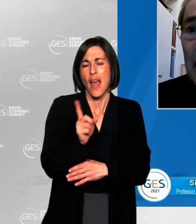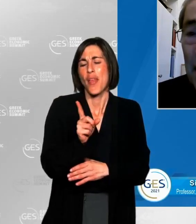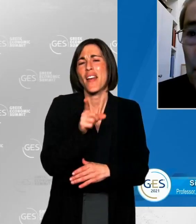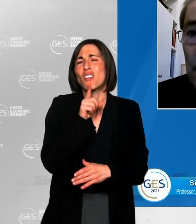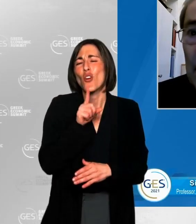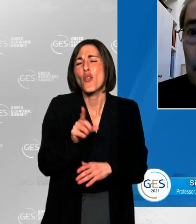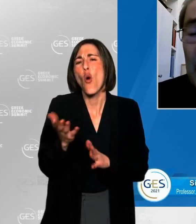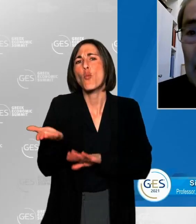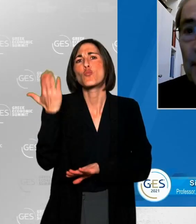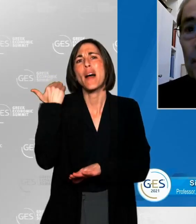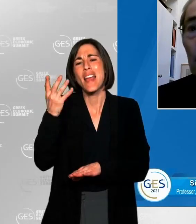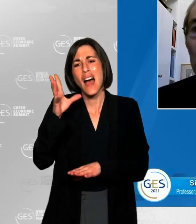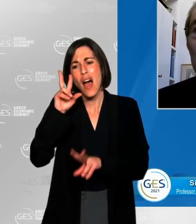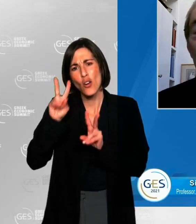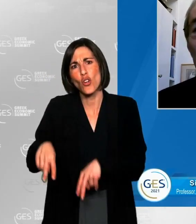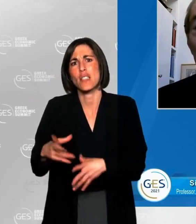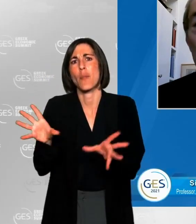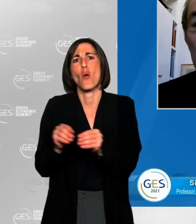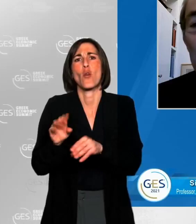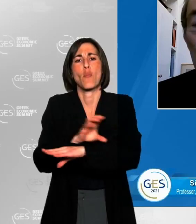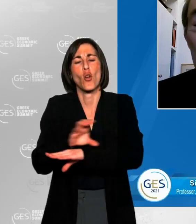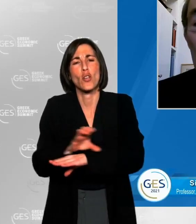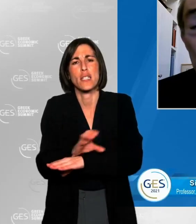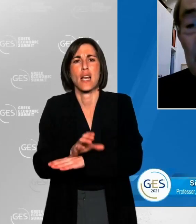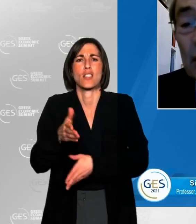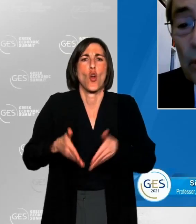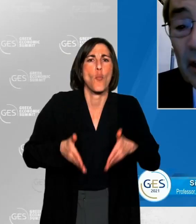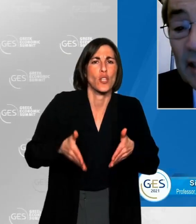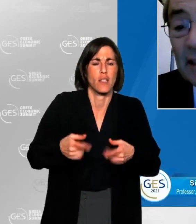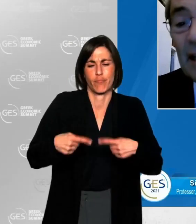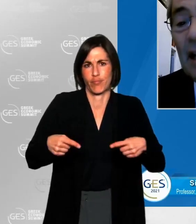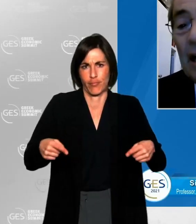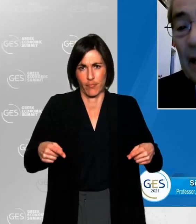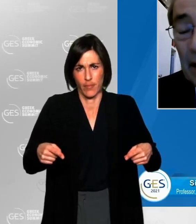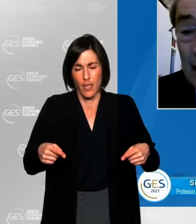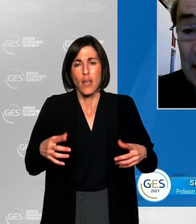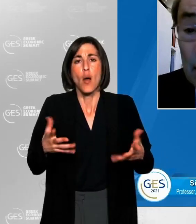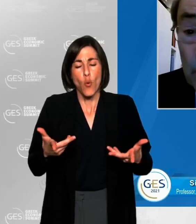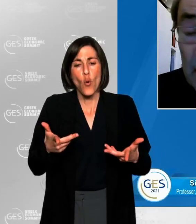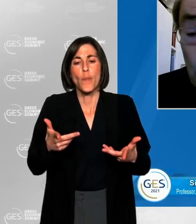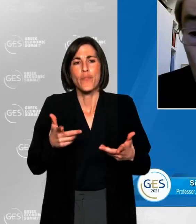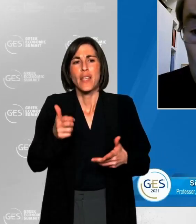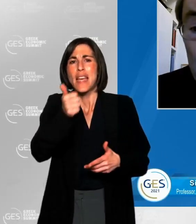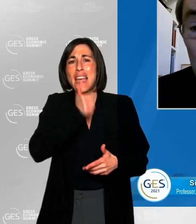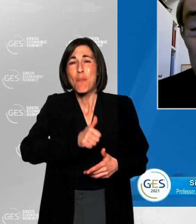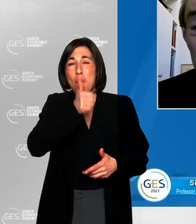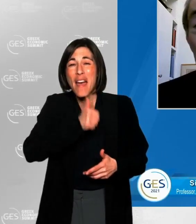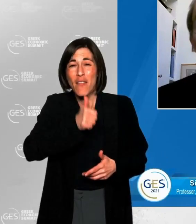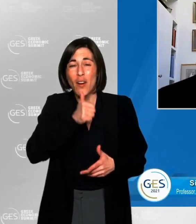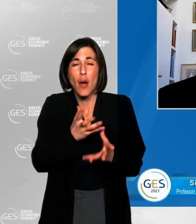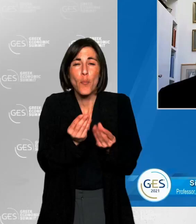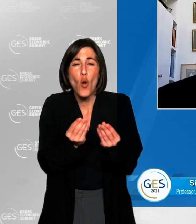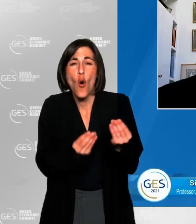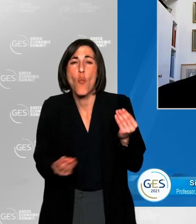where the main people suffering from that were the low-skilled workers, and high-skilled workers were always